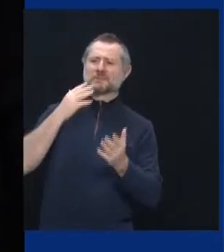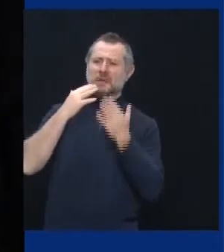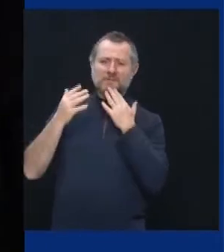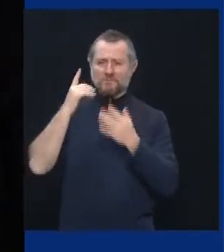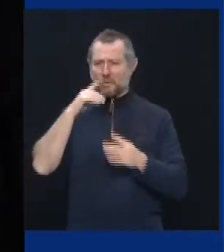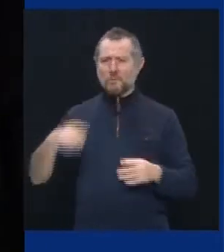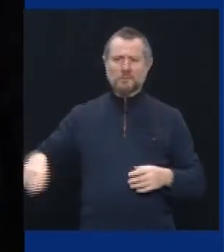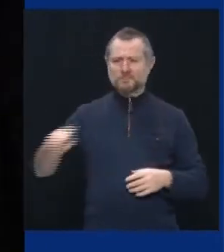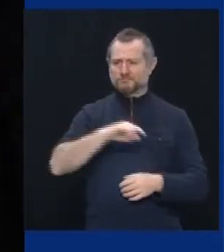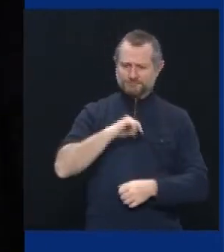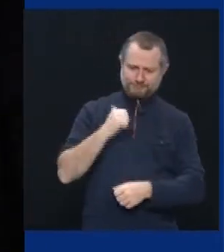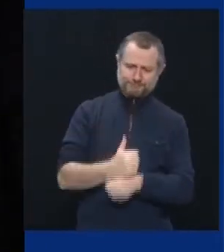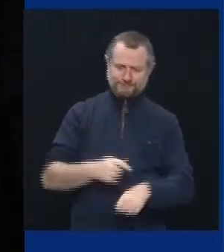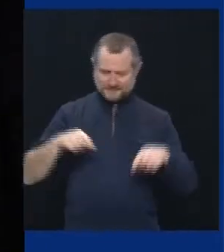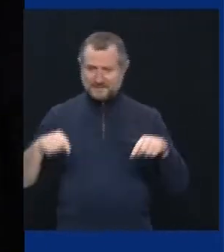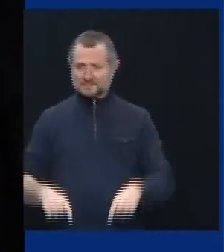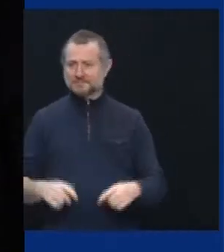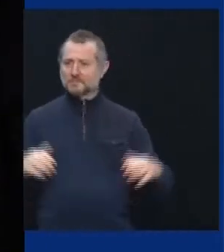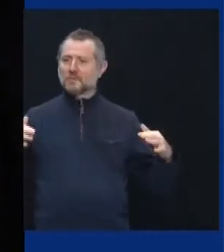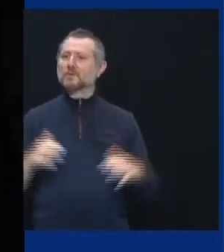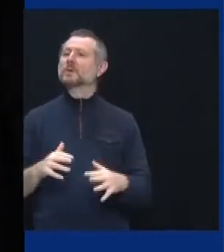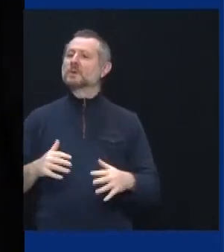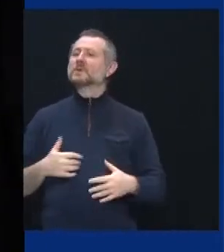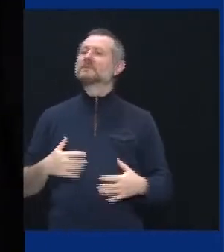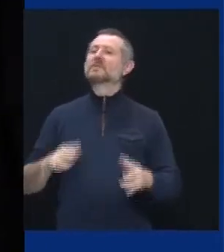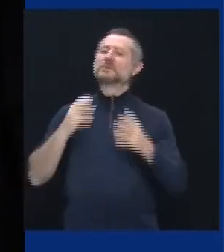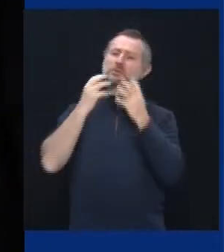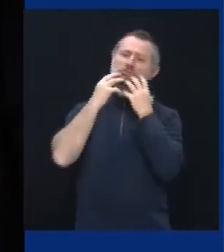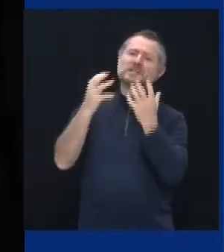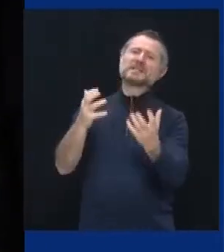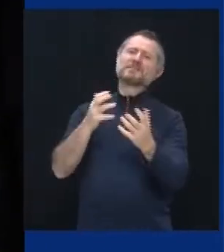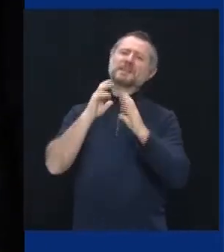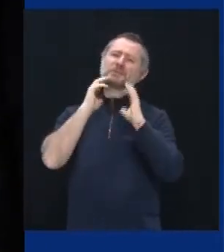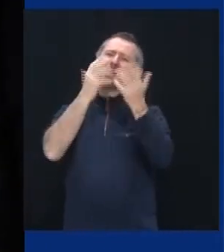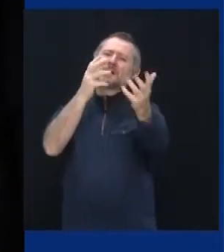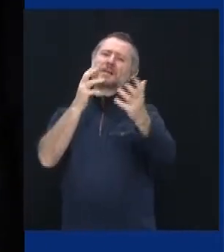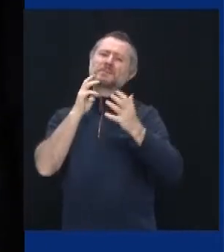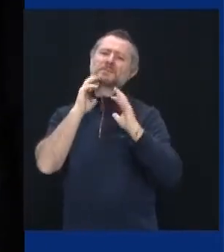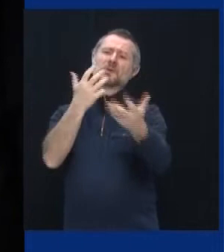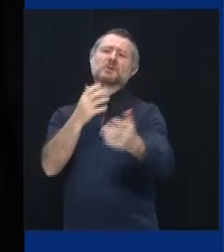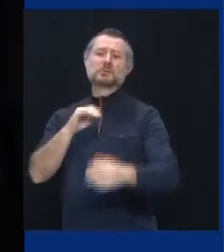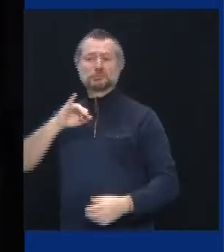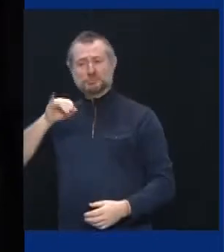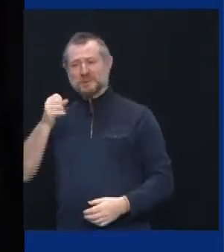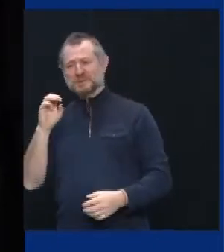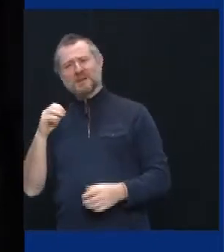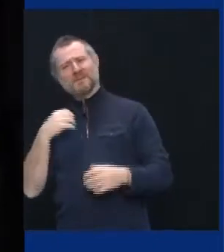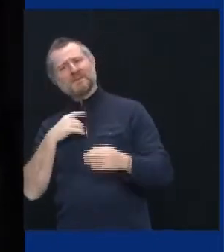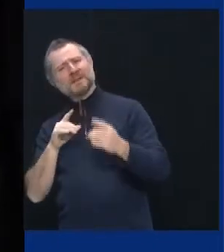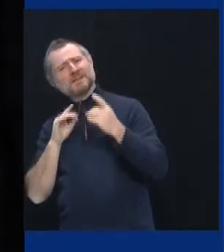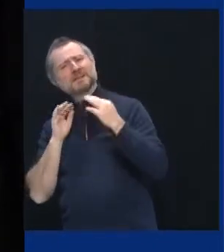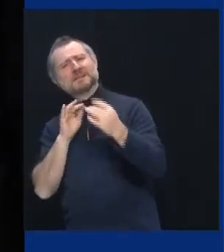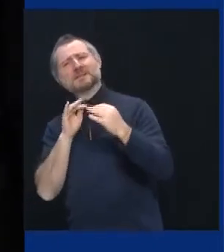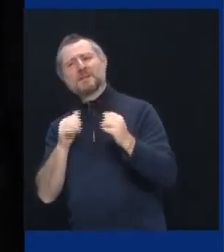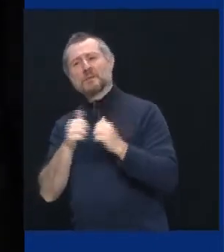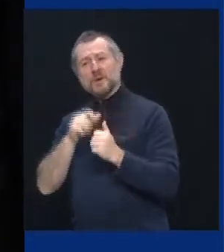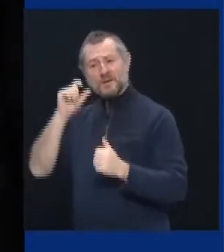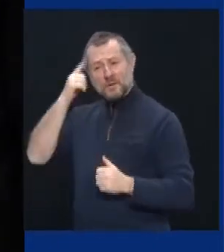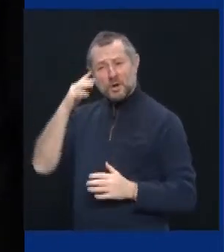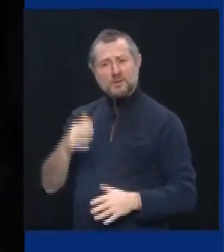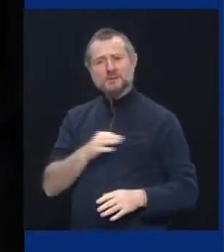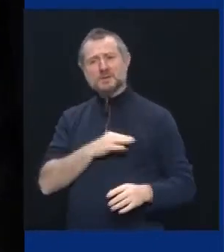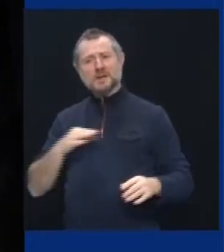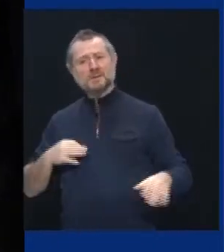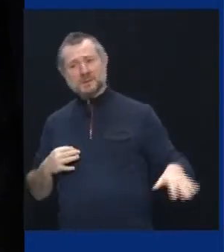community. Mm-hmm. We have screamed and yelled. Jesse can tell you how I have fought with the governor's staff.